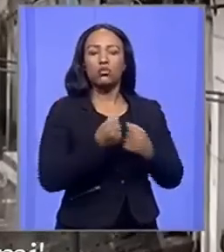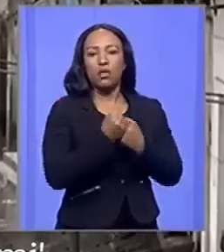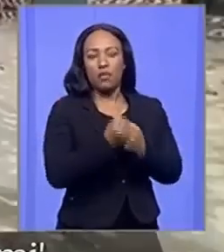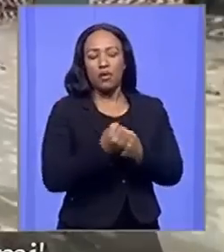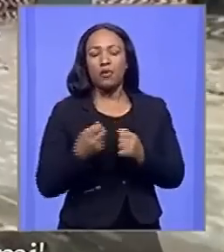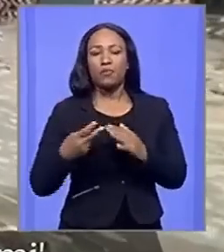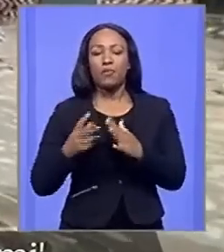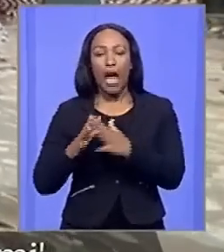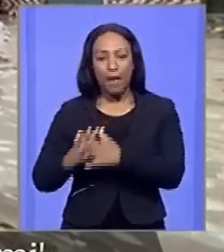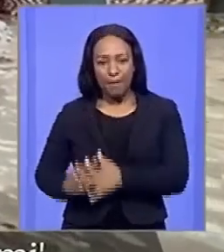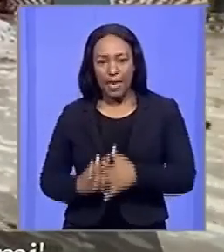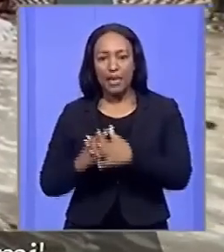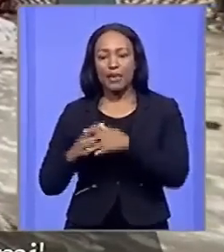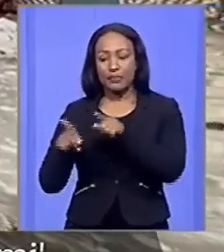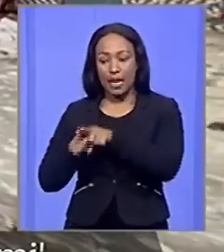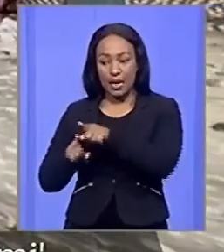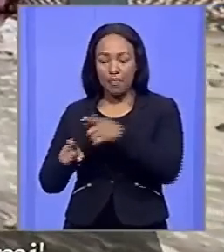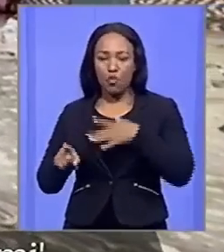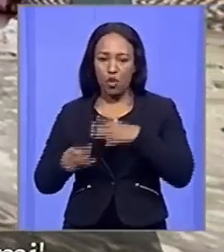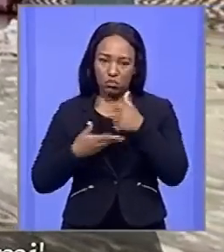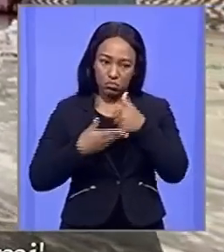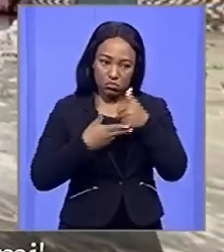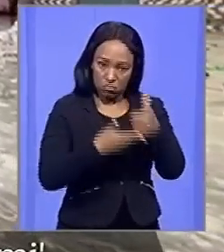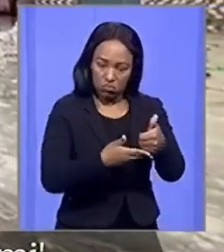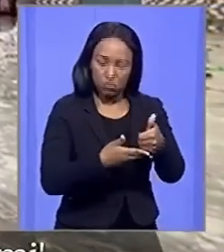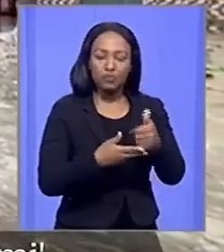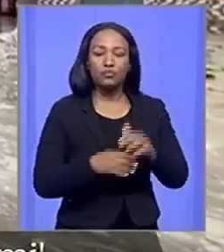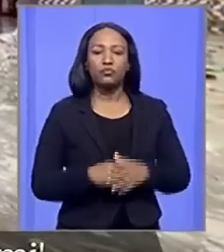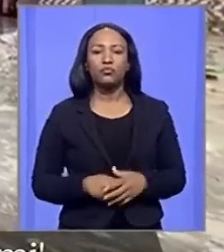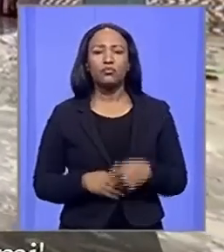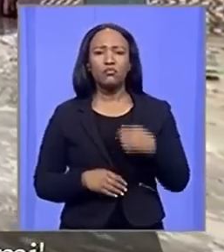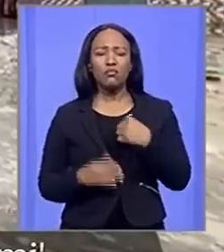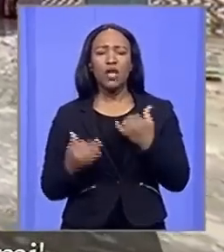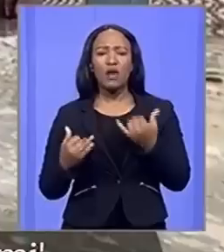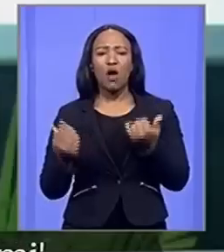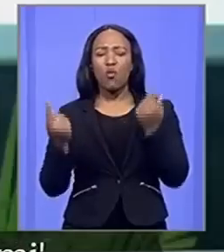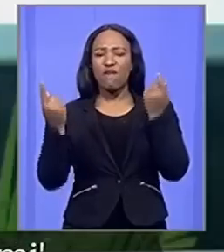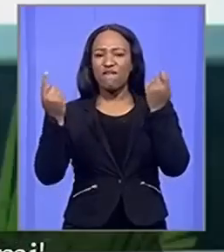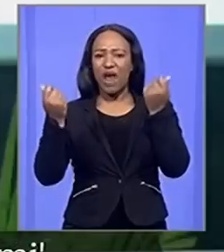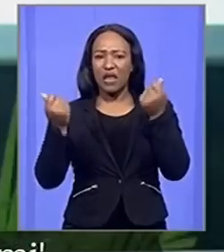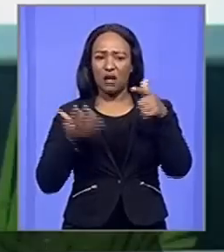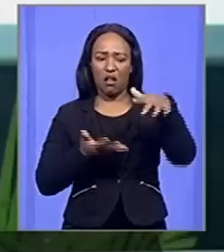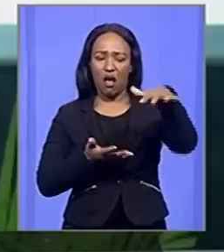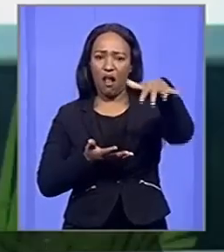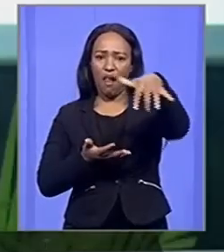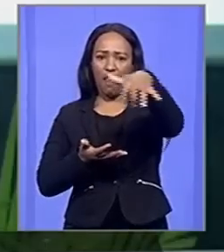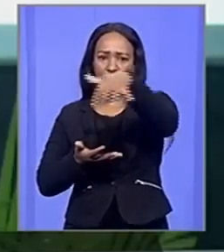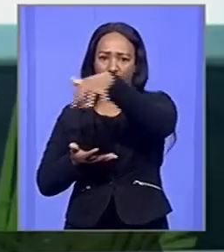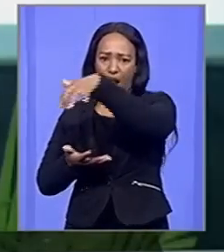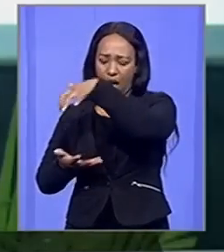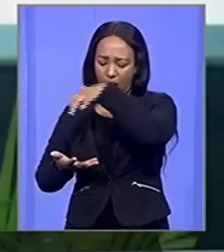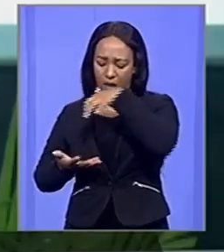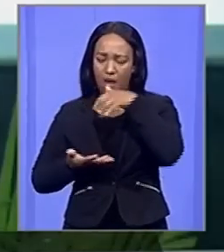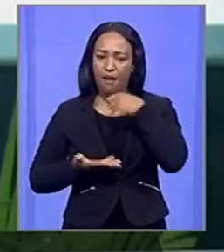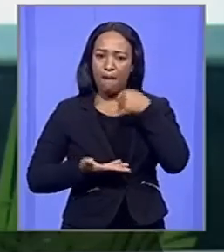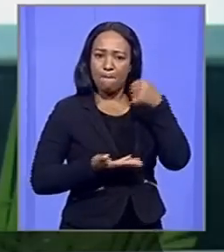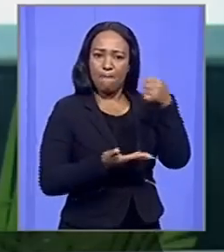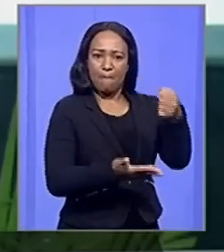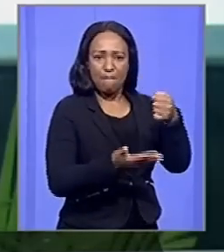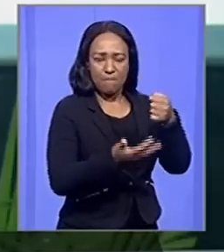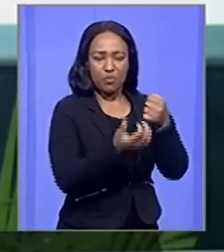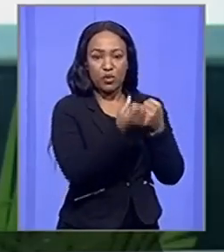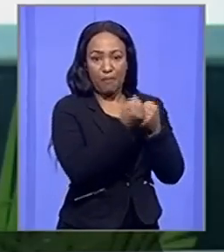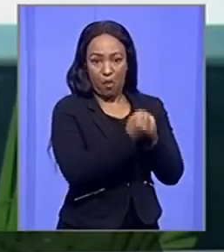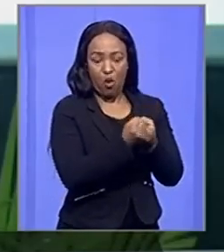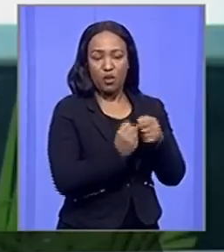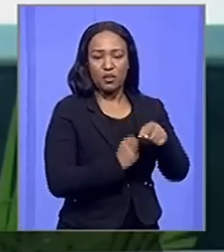We are mobilizing significant financial resources to support South Africa's progress from coal